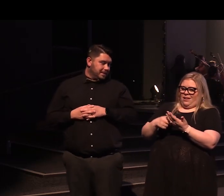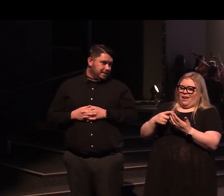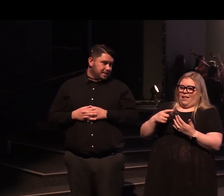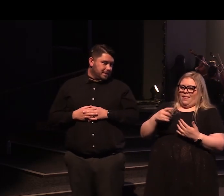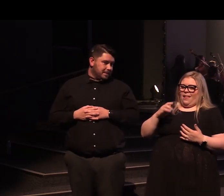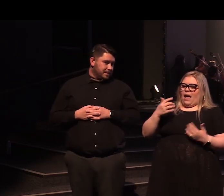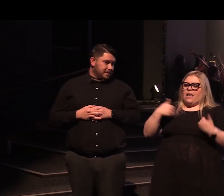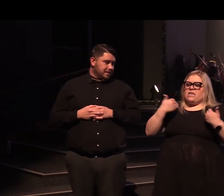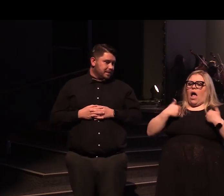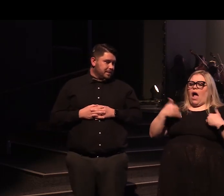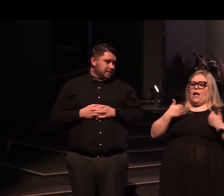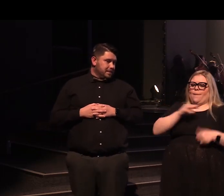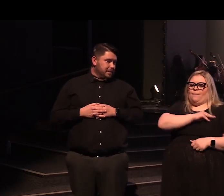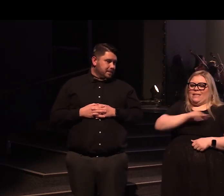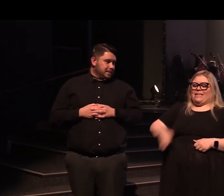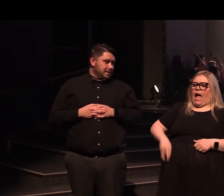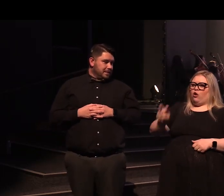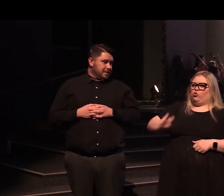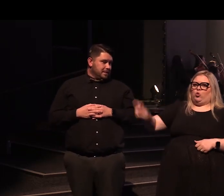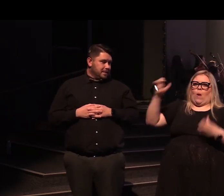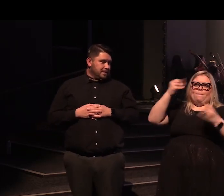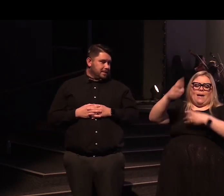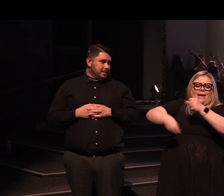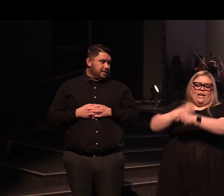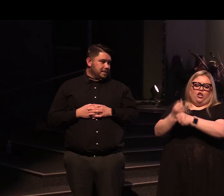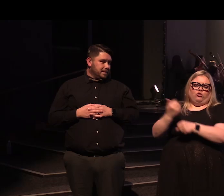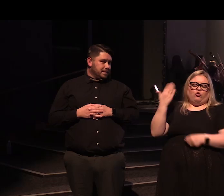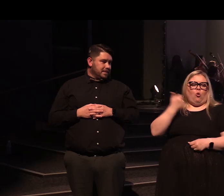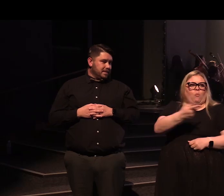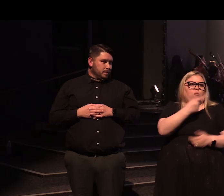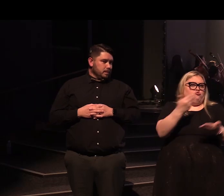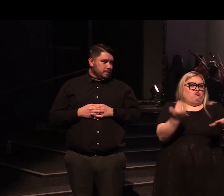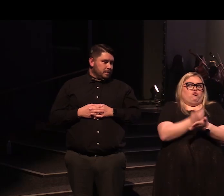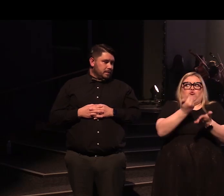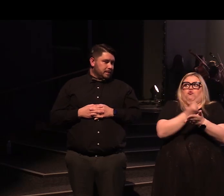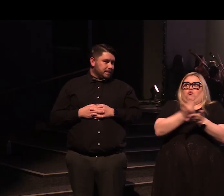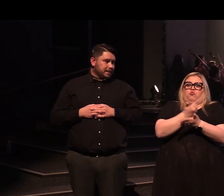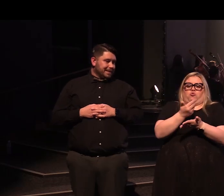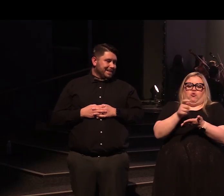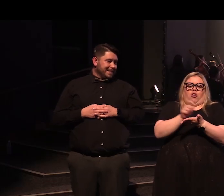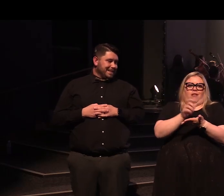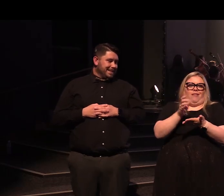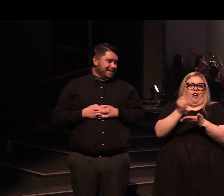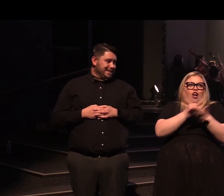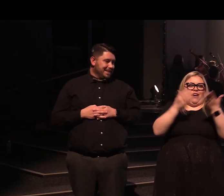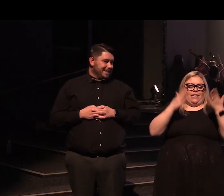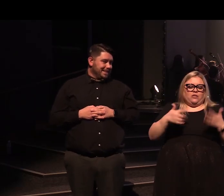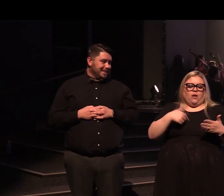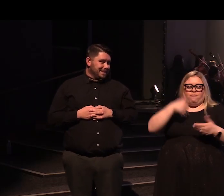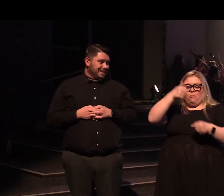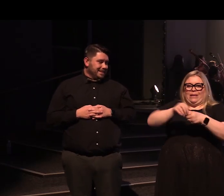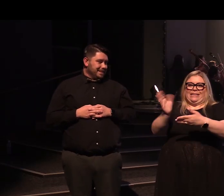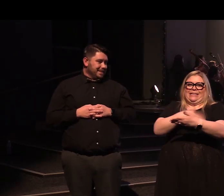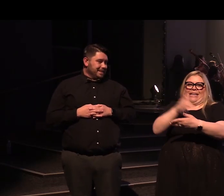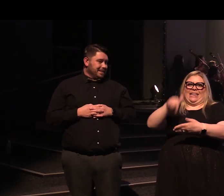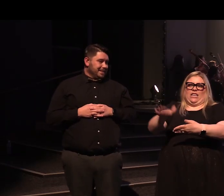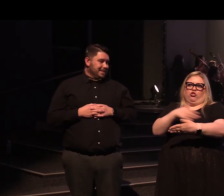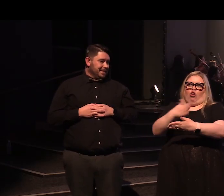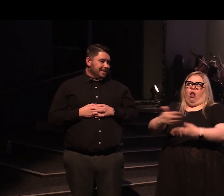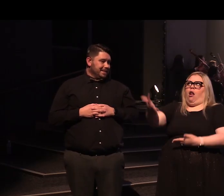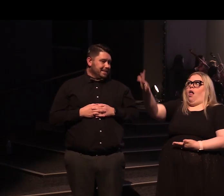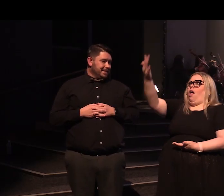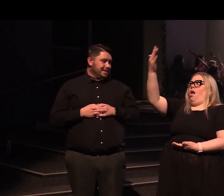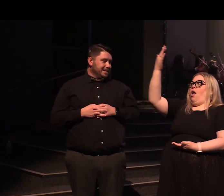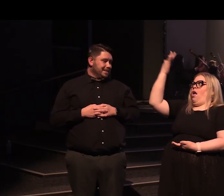tour. Many years ago. Yeah. And we were both new artists. Yeah, we were a little younger. I started singing this song way back then.